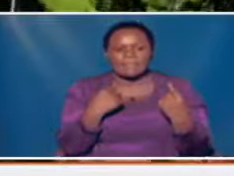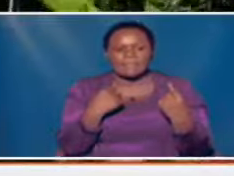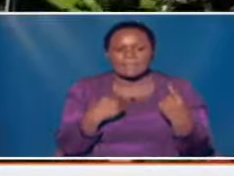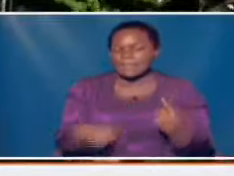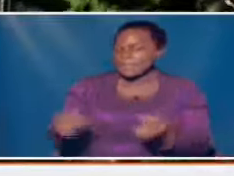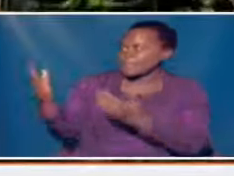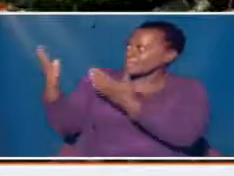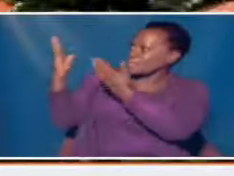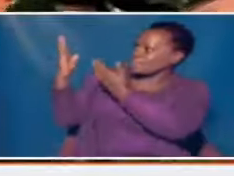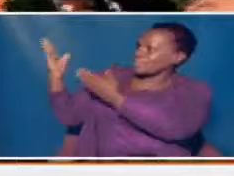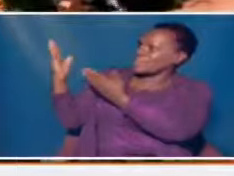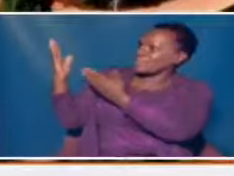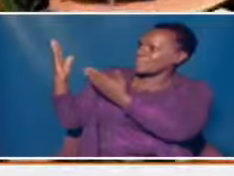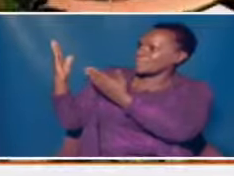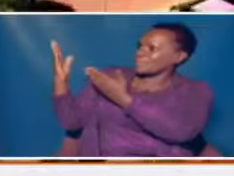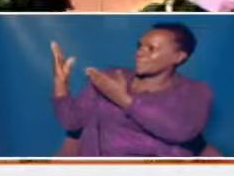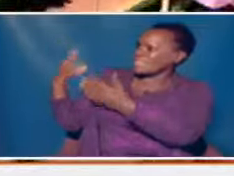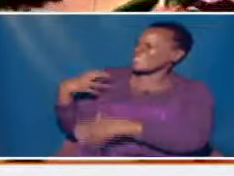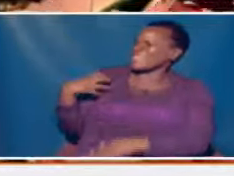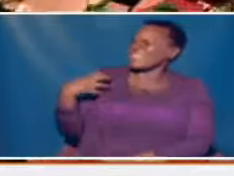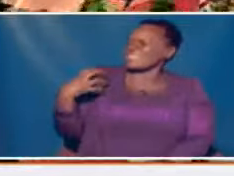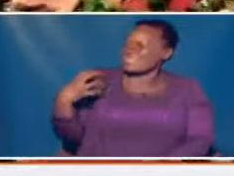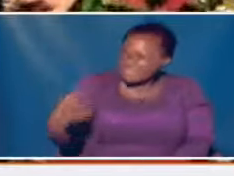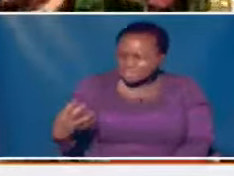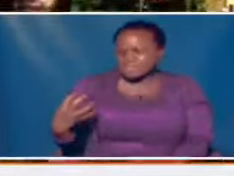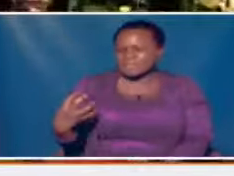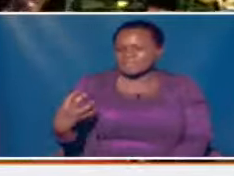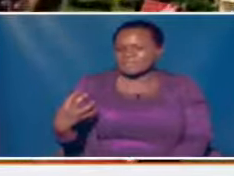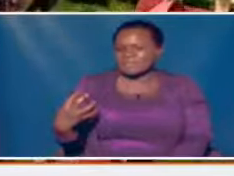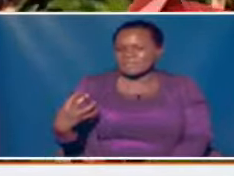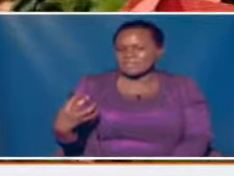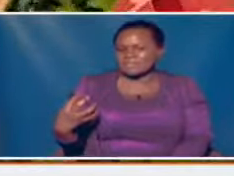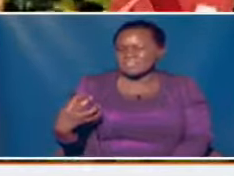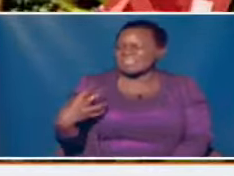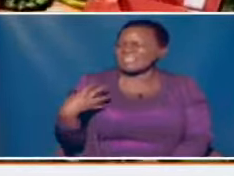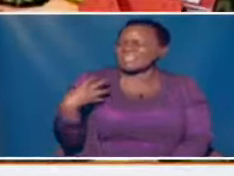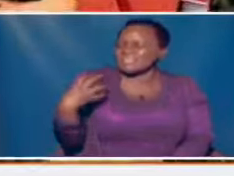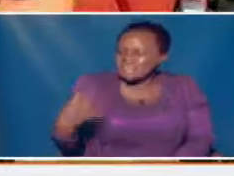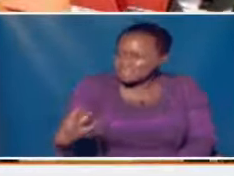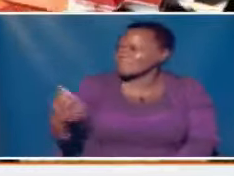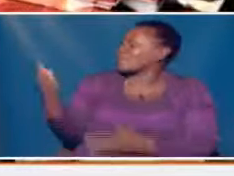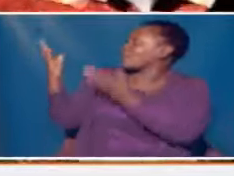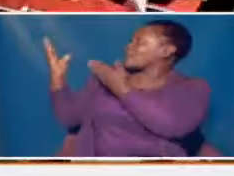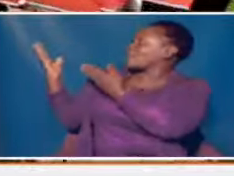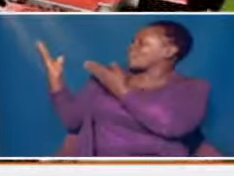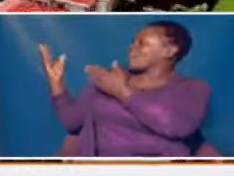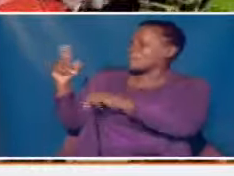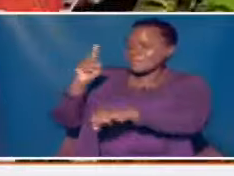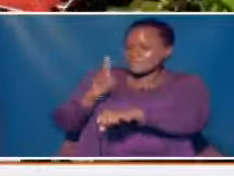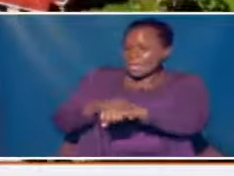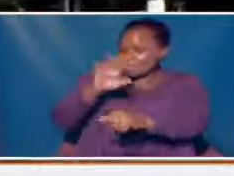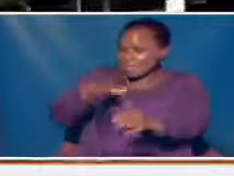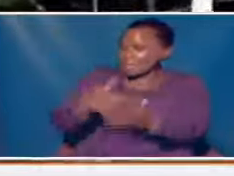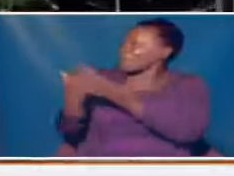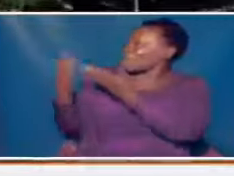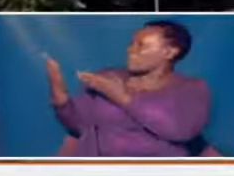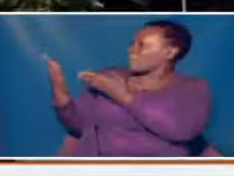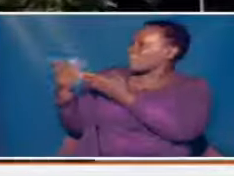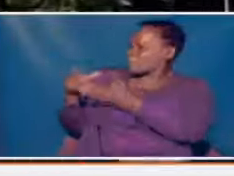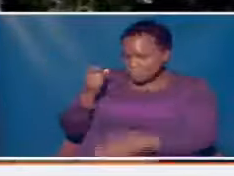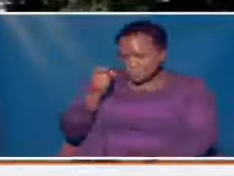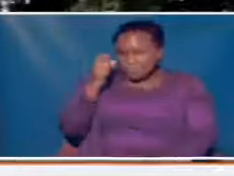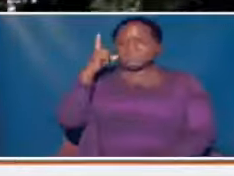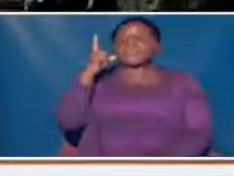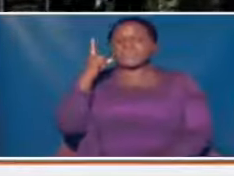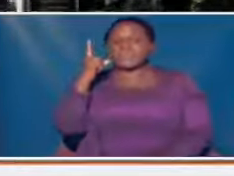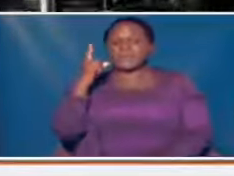This is a place of the haves, the rich, the wealthy ones. Every time you get here, you are welcomed